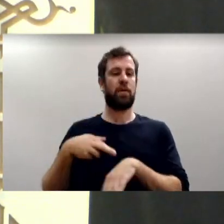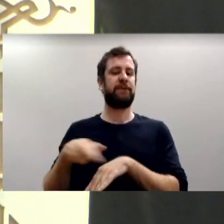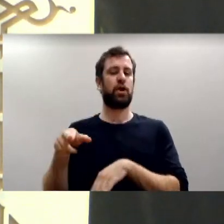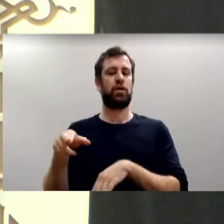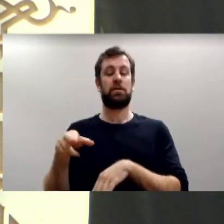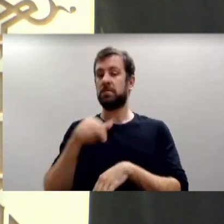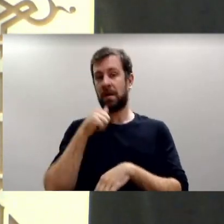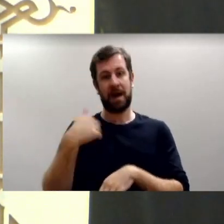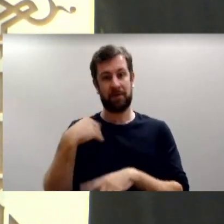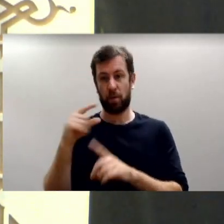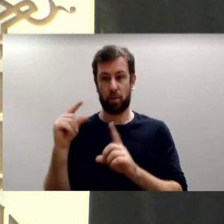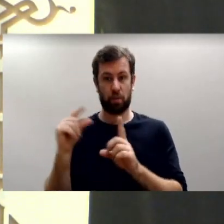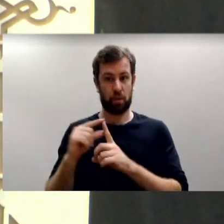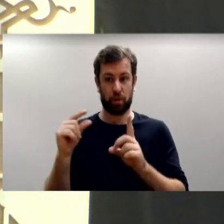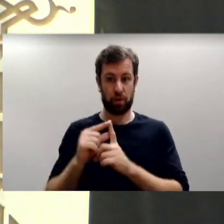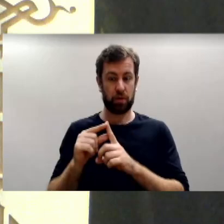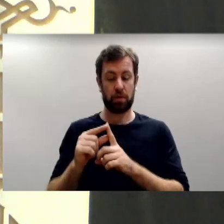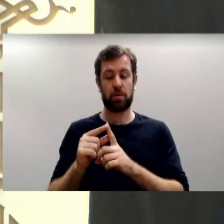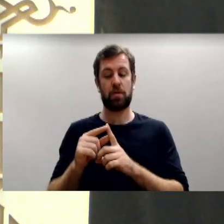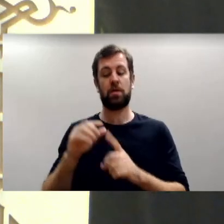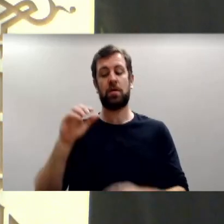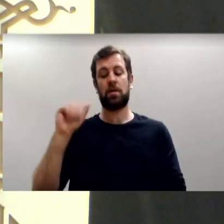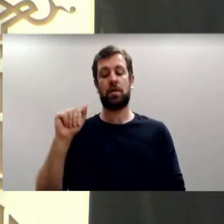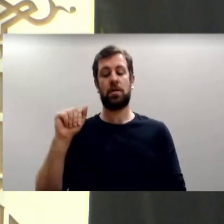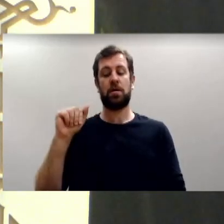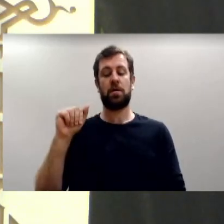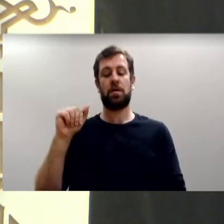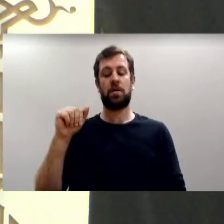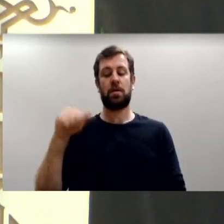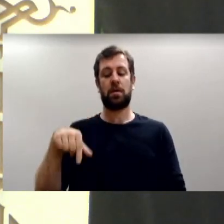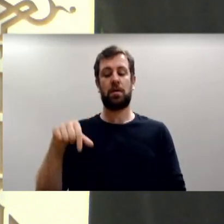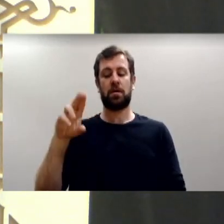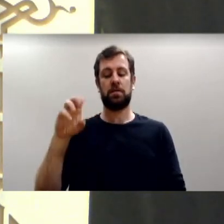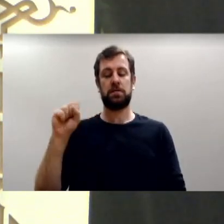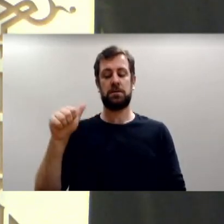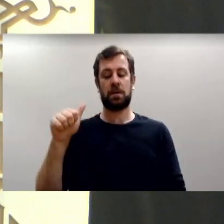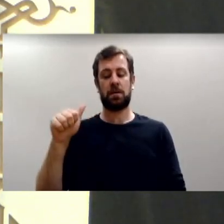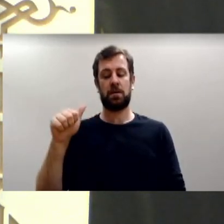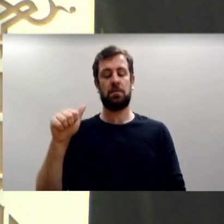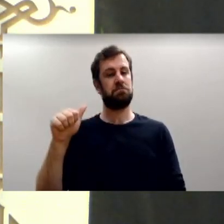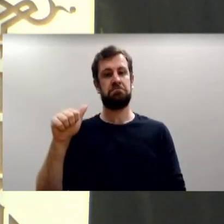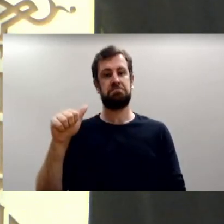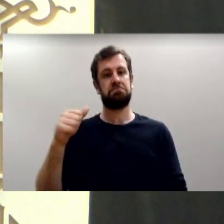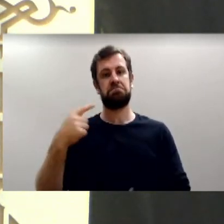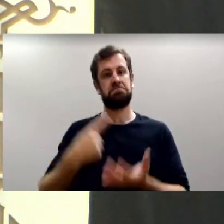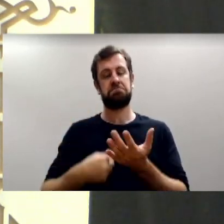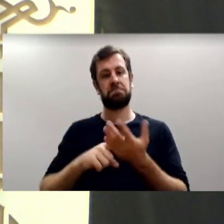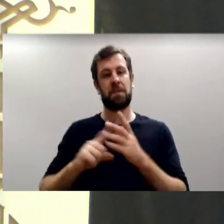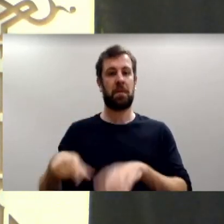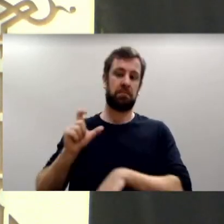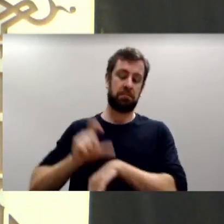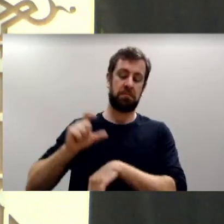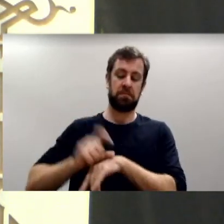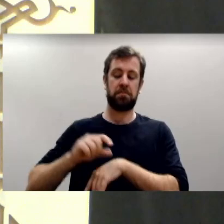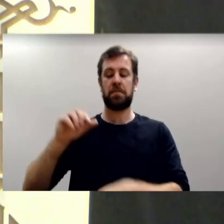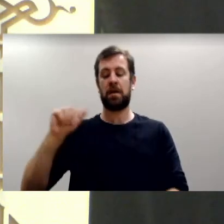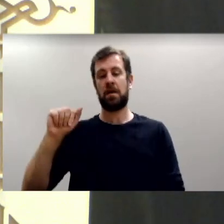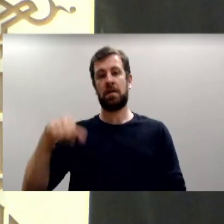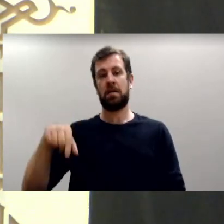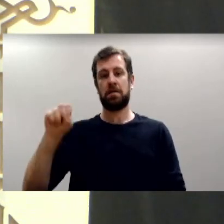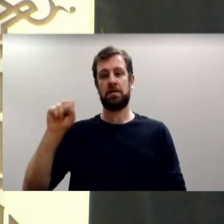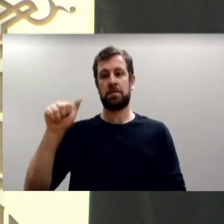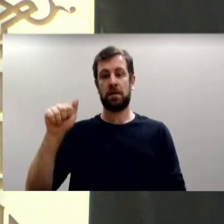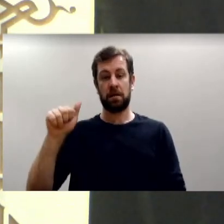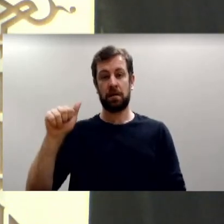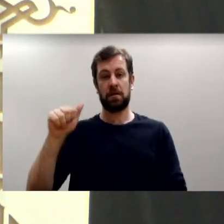word Masjid al-Aqsa in that way. Al-Quds. Yes, in the context of Mi'raj it is there,